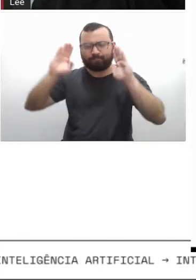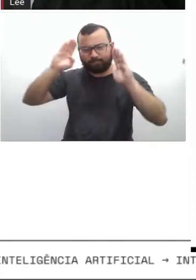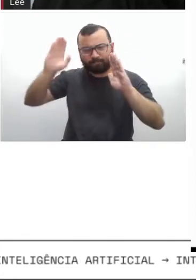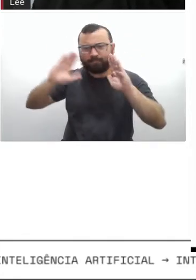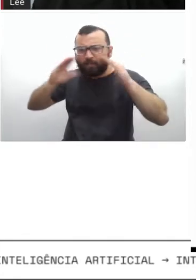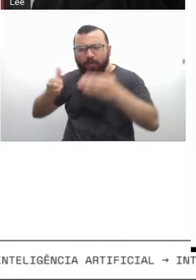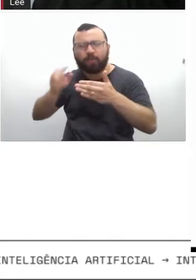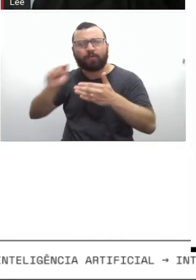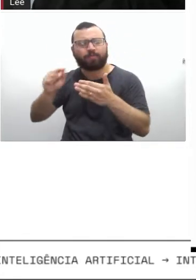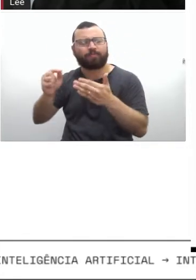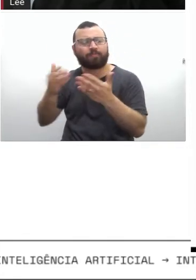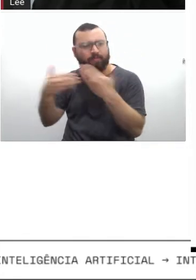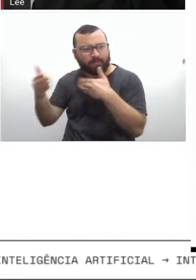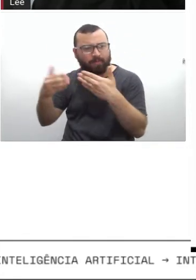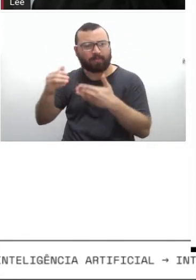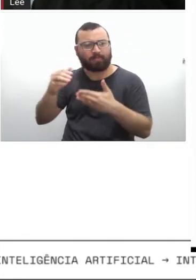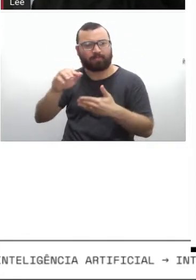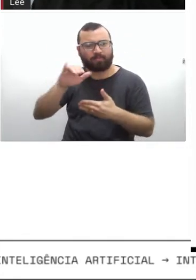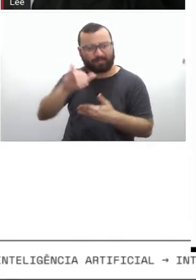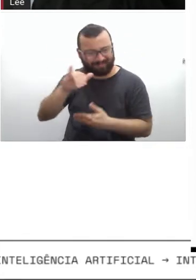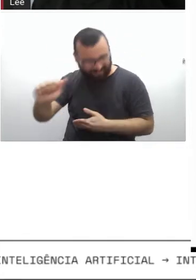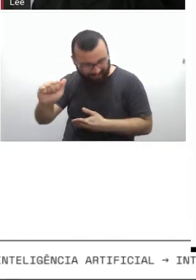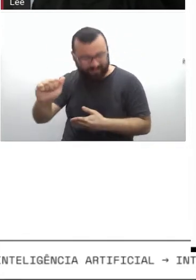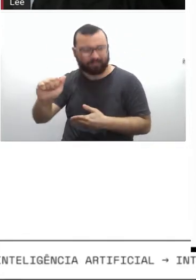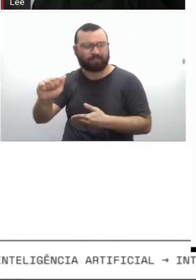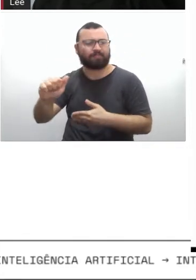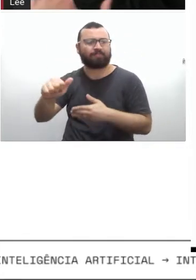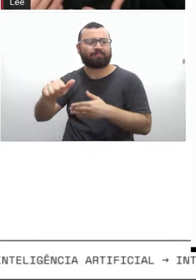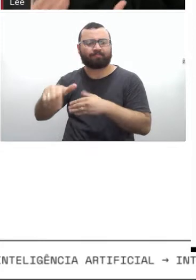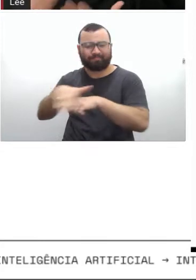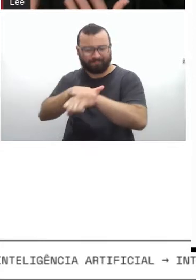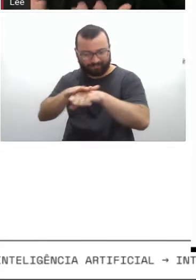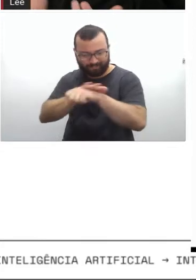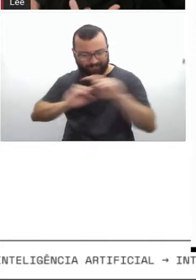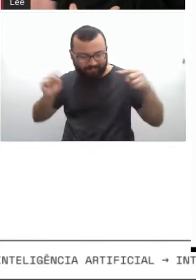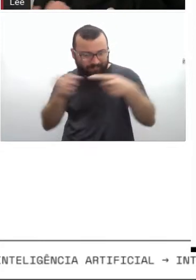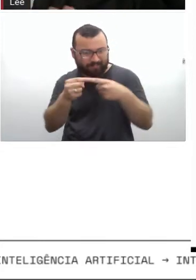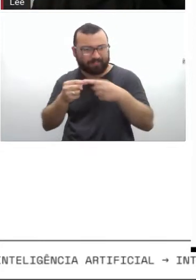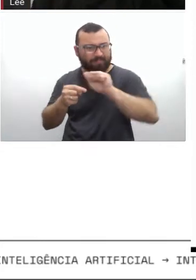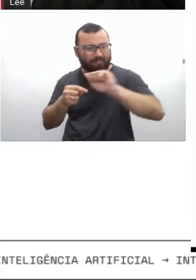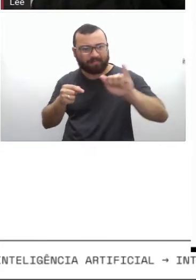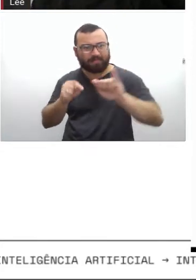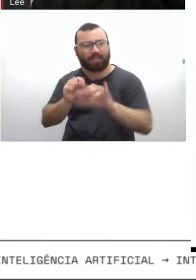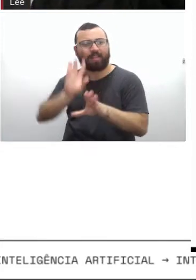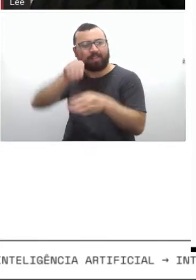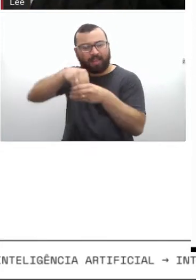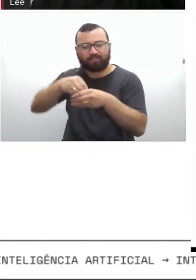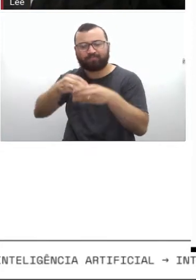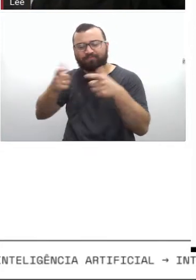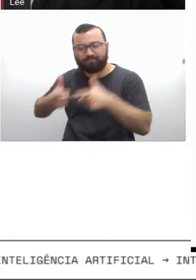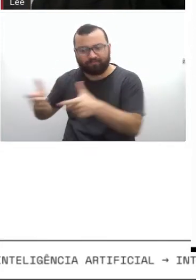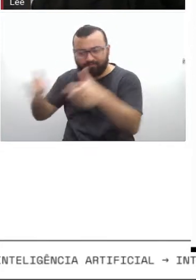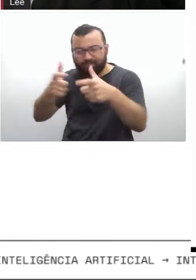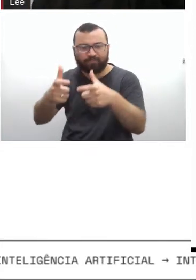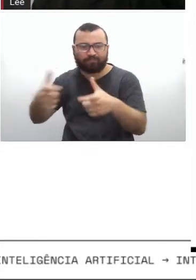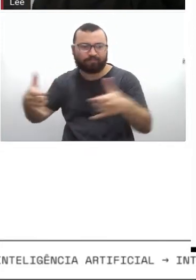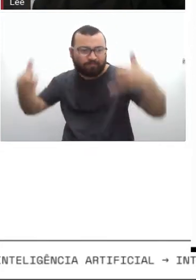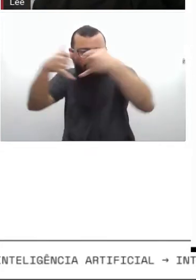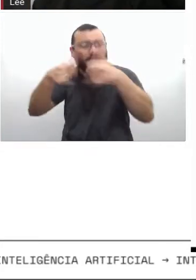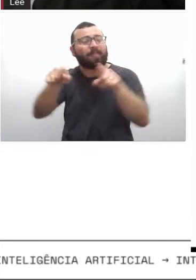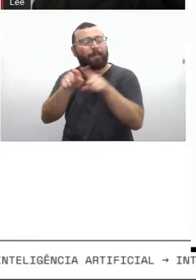Google, that's Dialogflow, conversational AI as in contact centers, and also speech